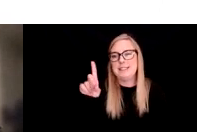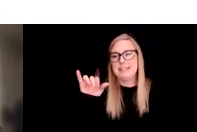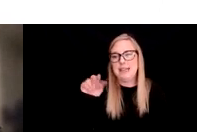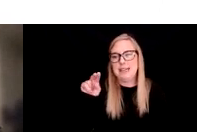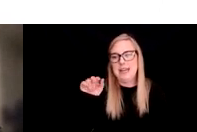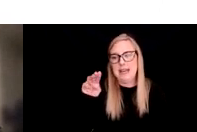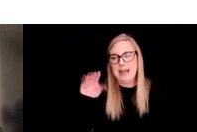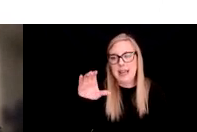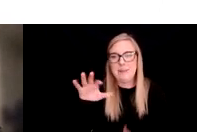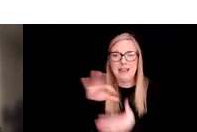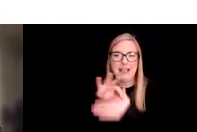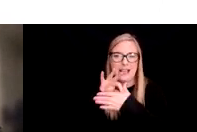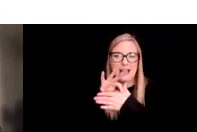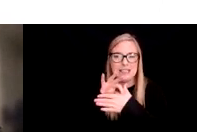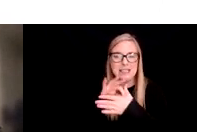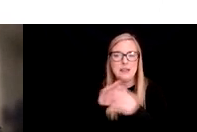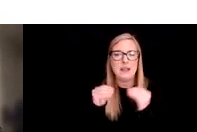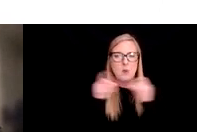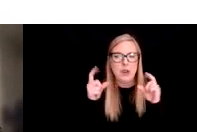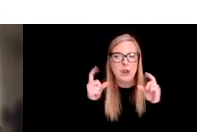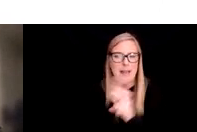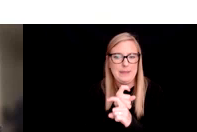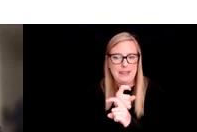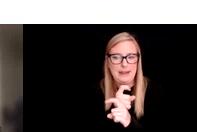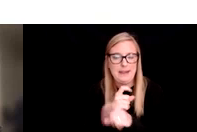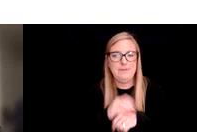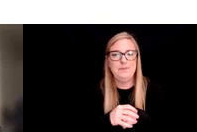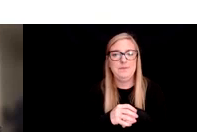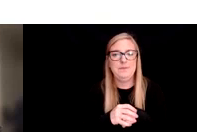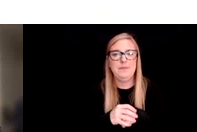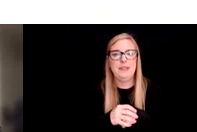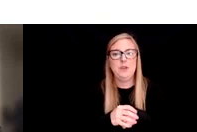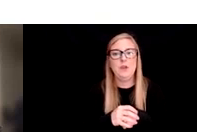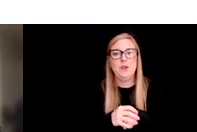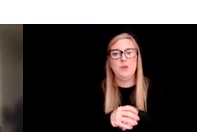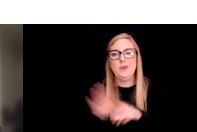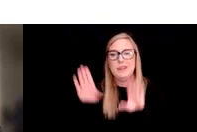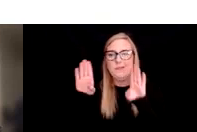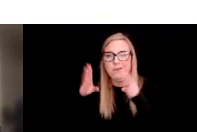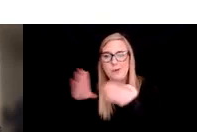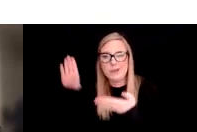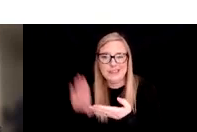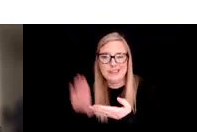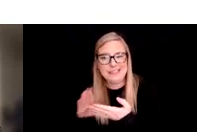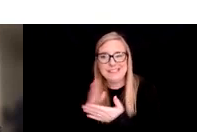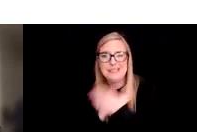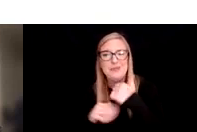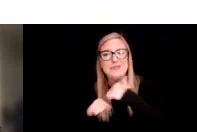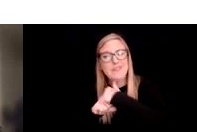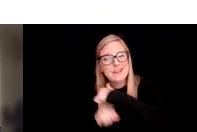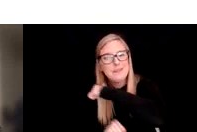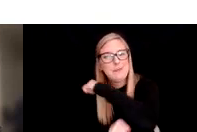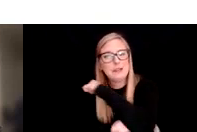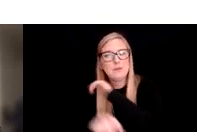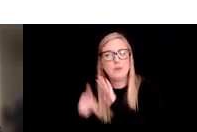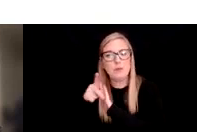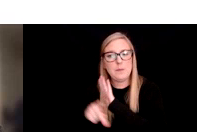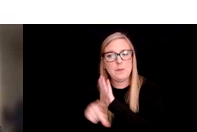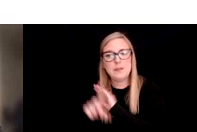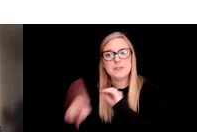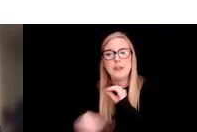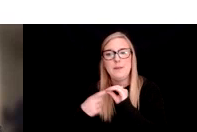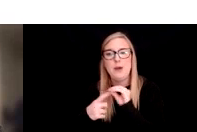really more complicated and less on, again, those fundamental principles of